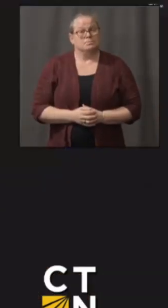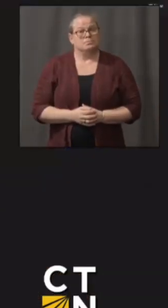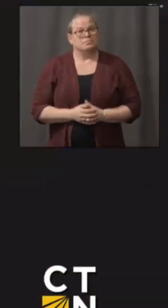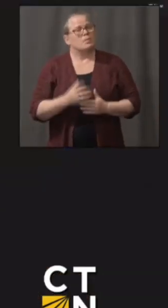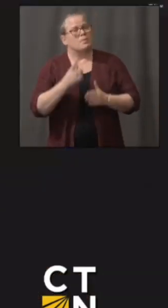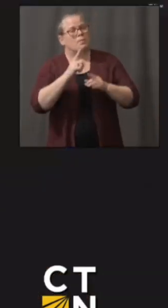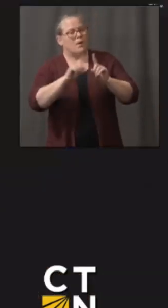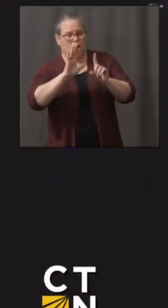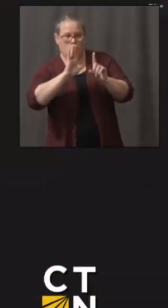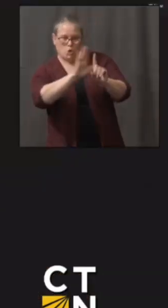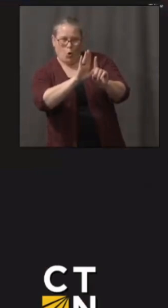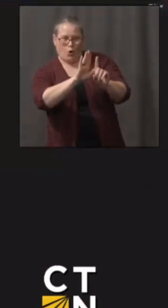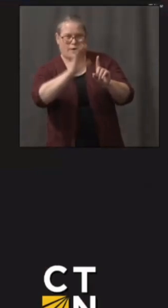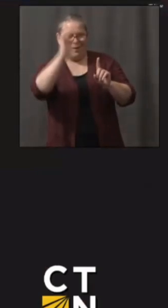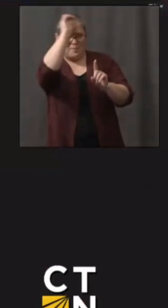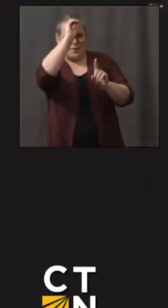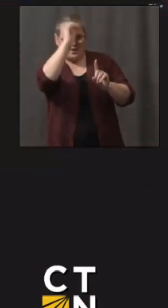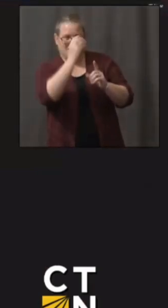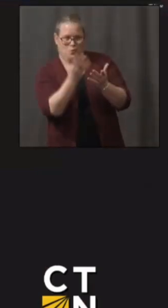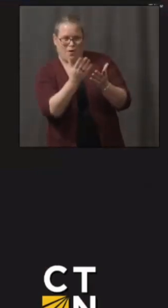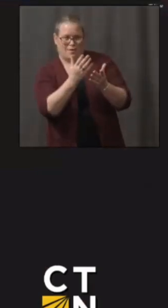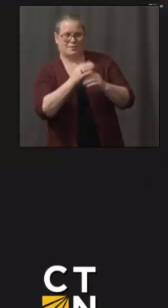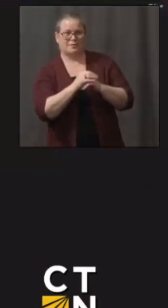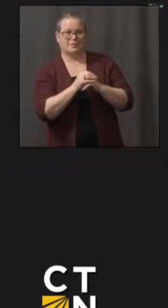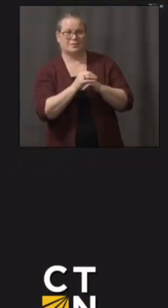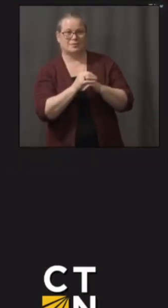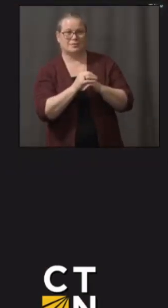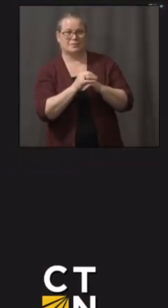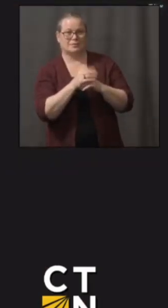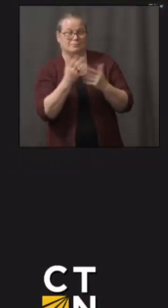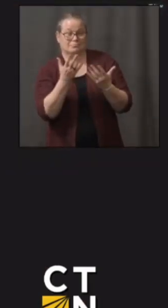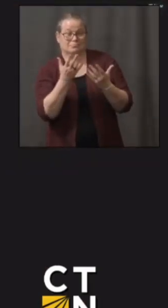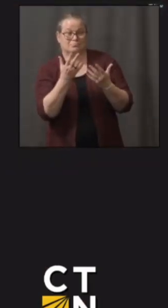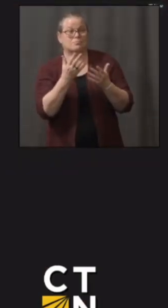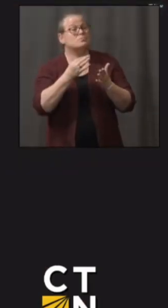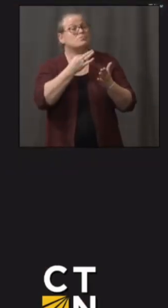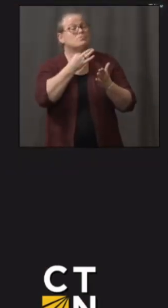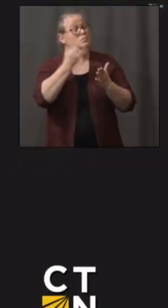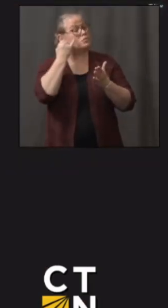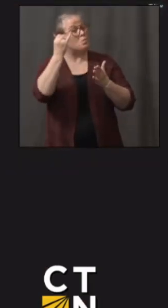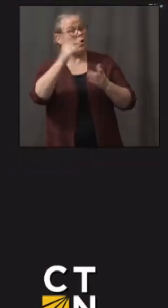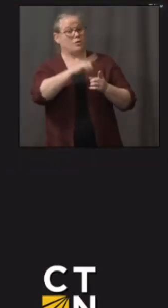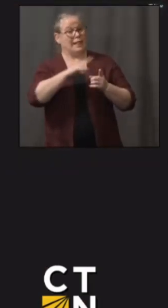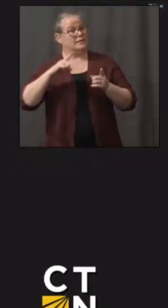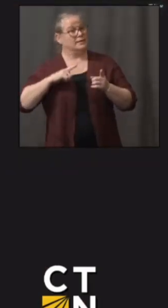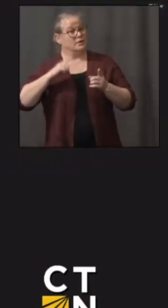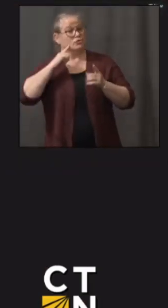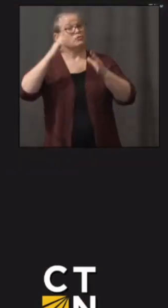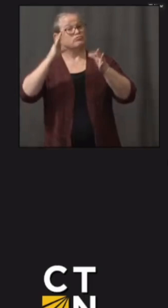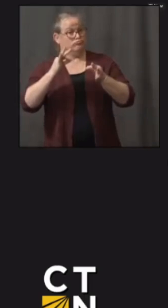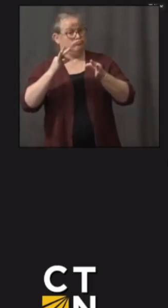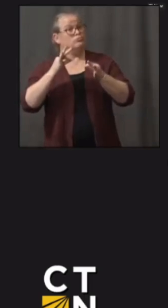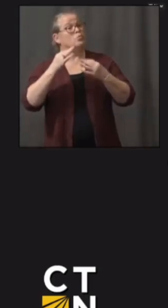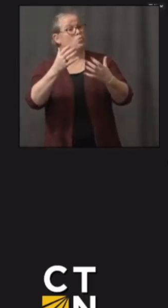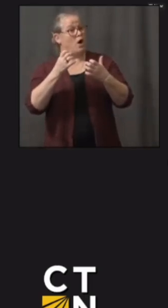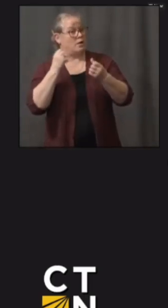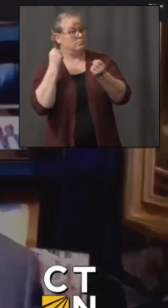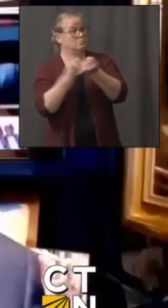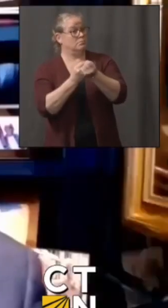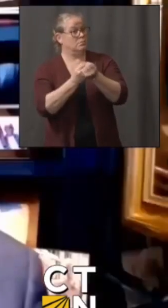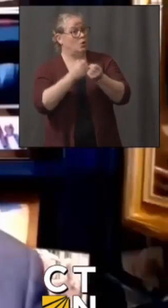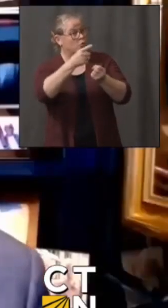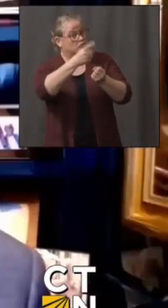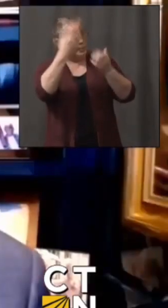Where do you stand on it, though? I mean, would you, if let's say they did endorse it, would you be open to that? Look,